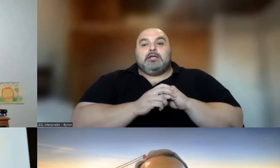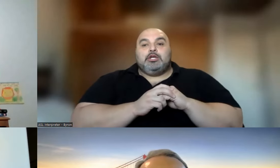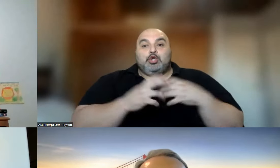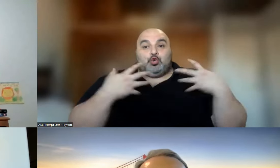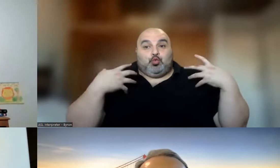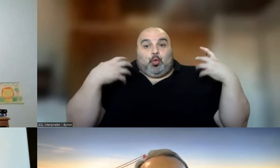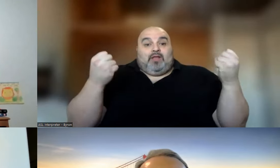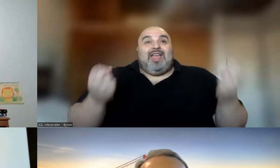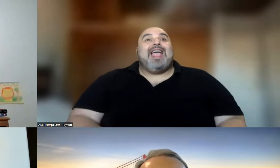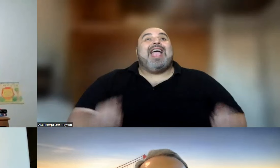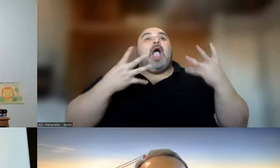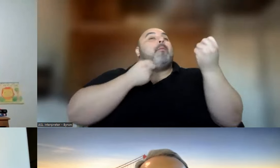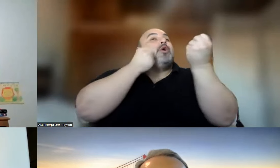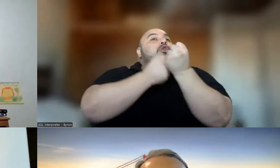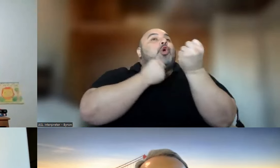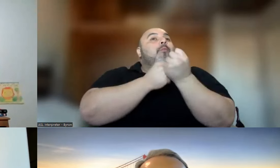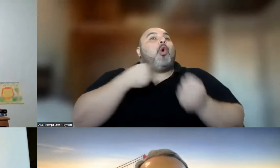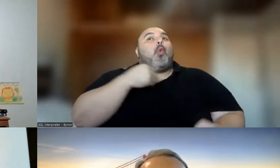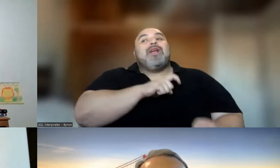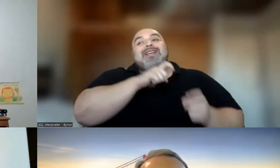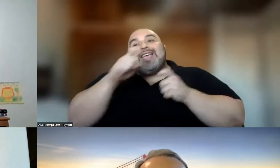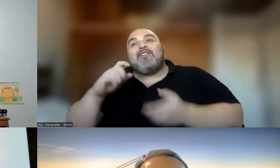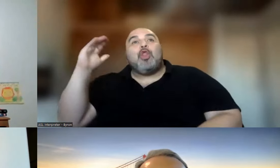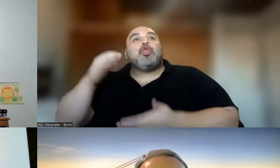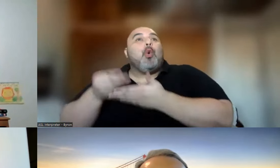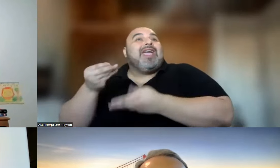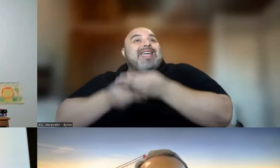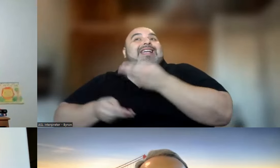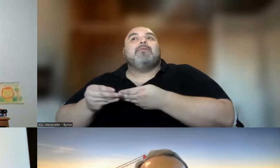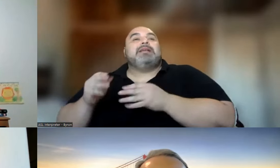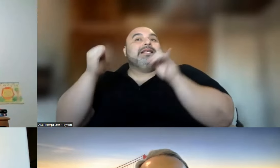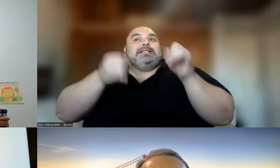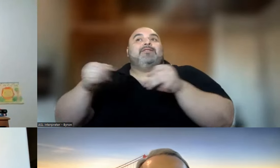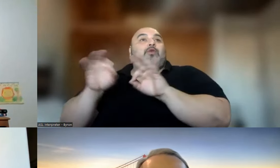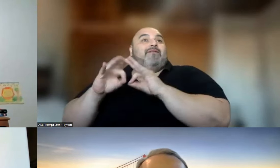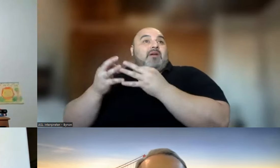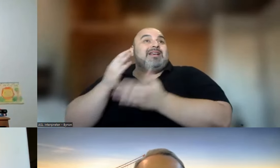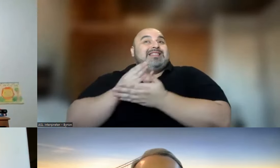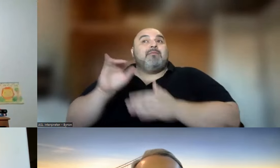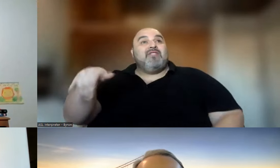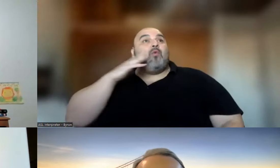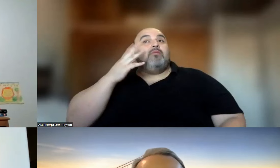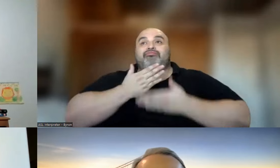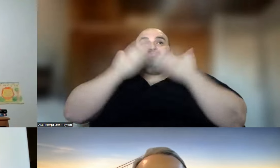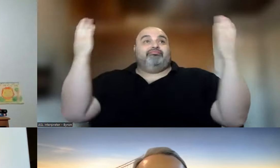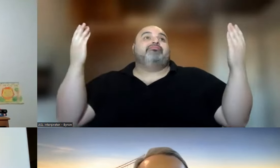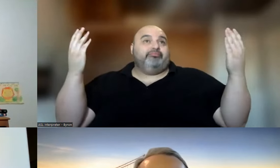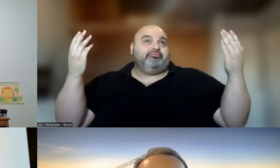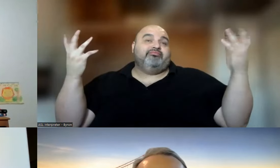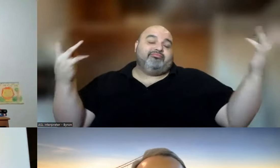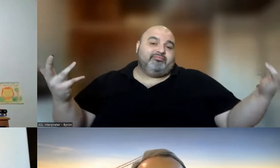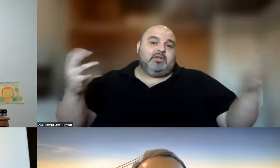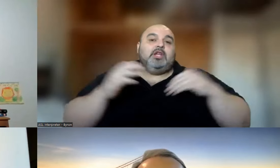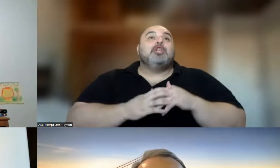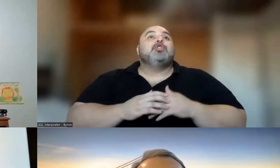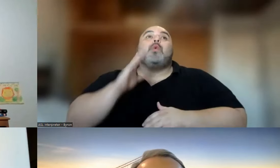of support we're giving low-income individuals and families in California. Some of that is going to go away. And so we are going